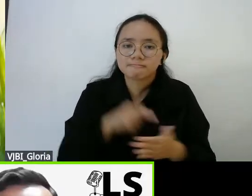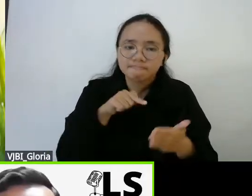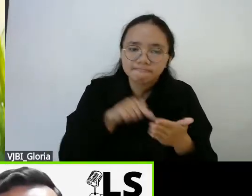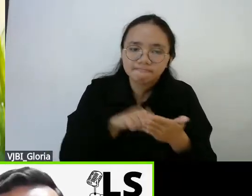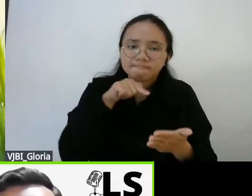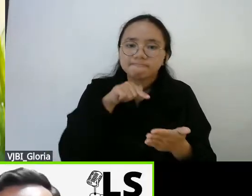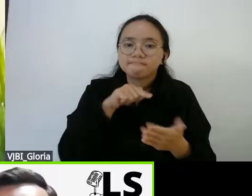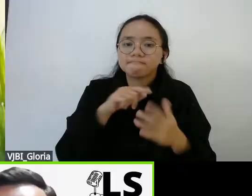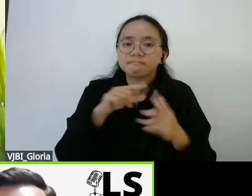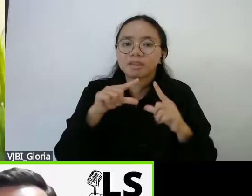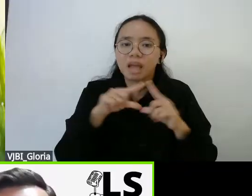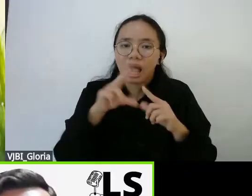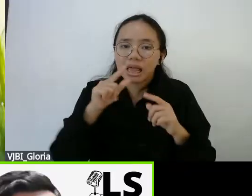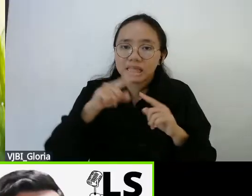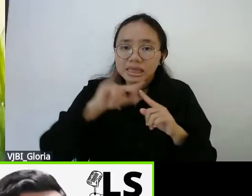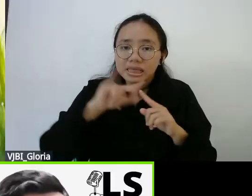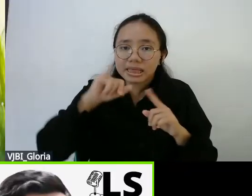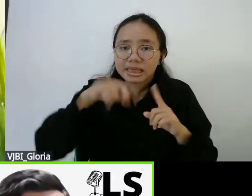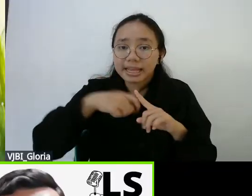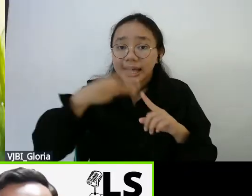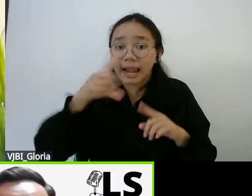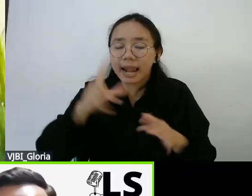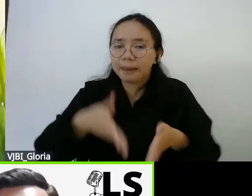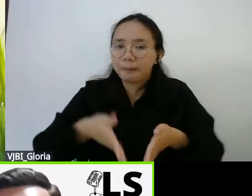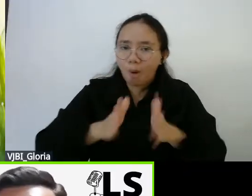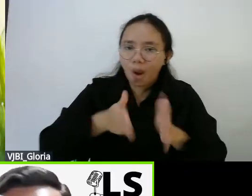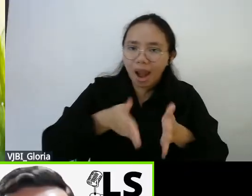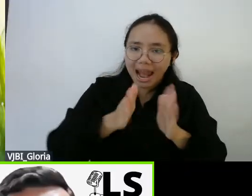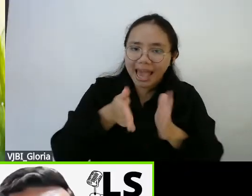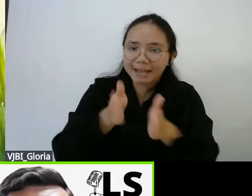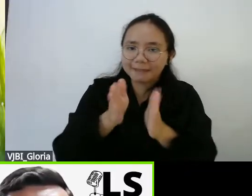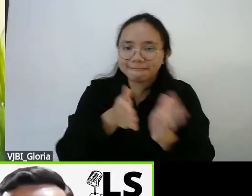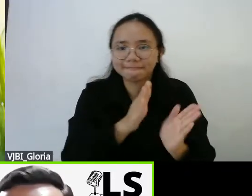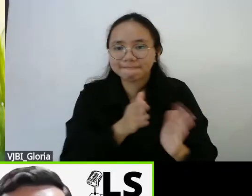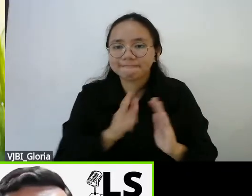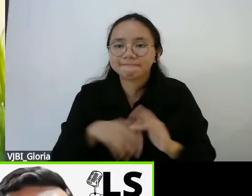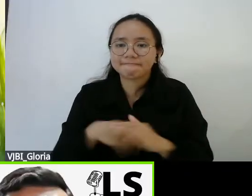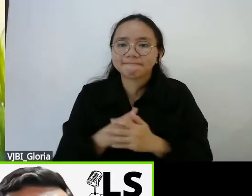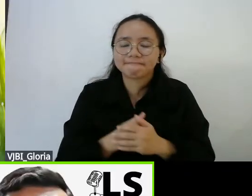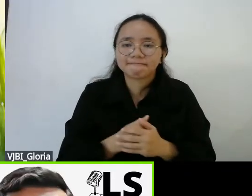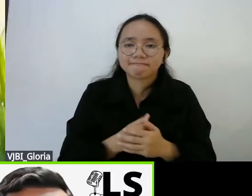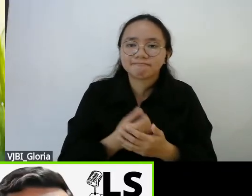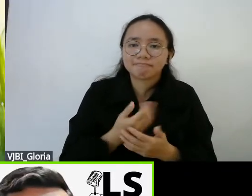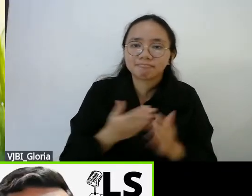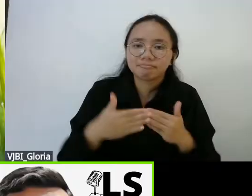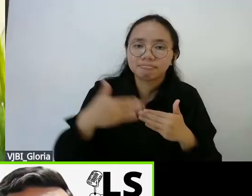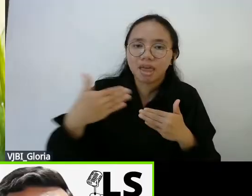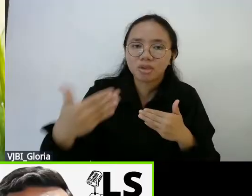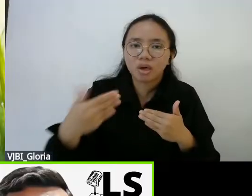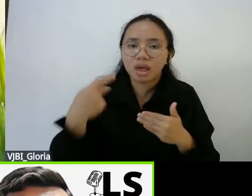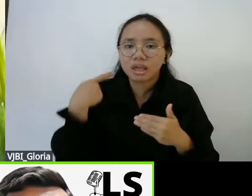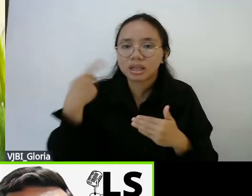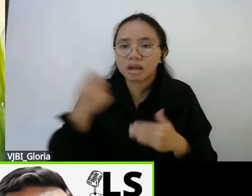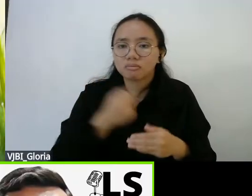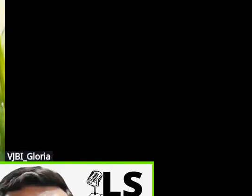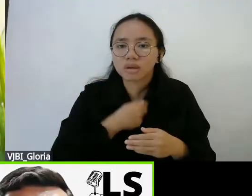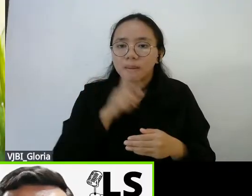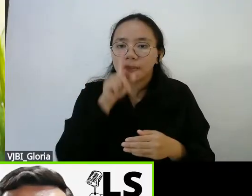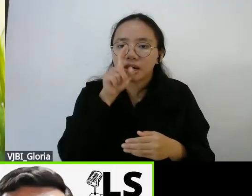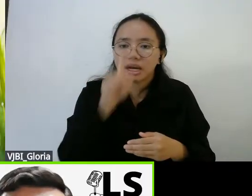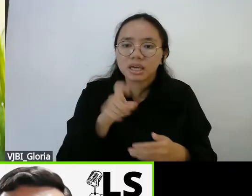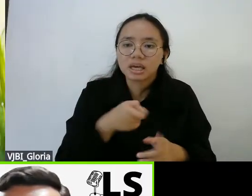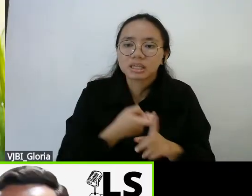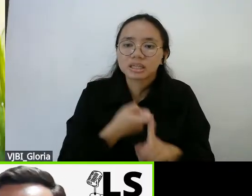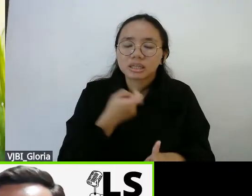Violet. We have next question here. Because of the limited time, let's go next to